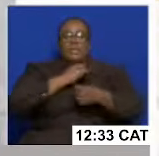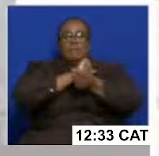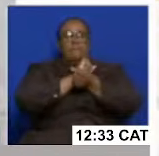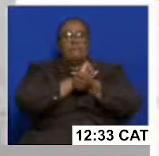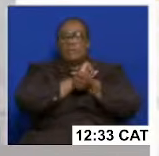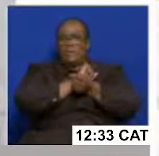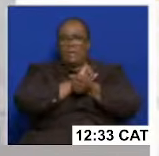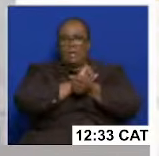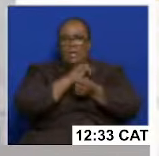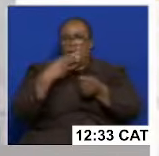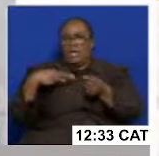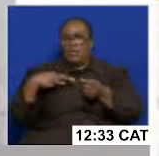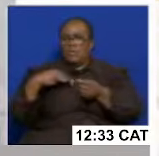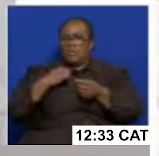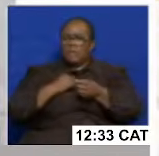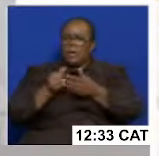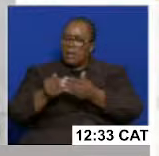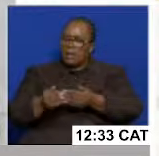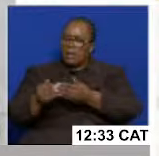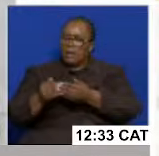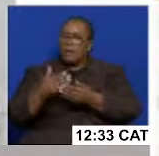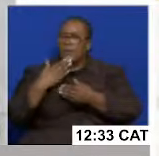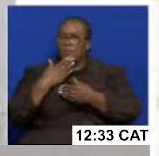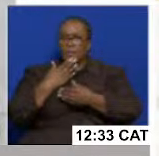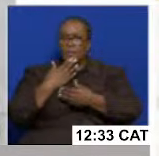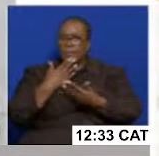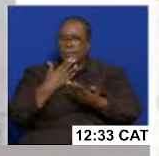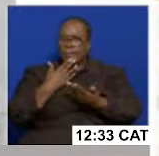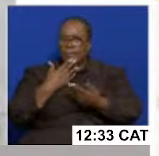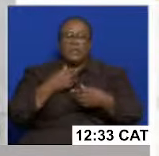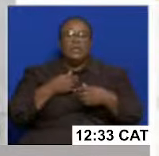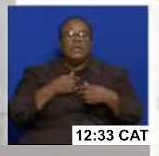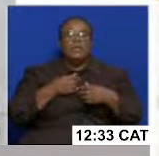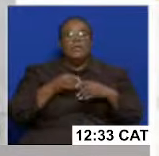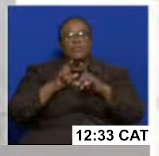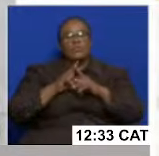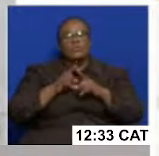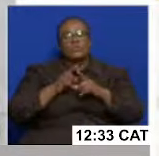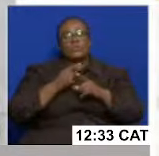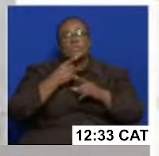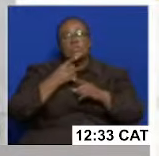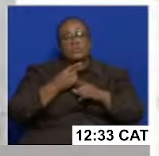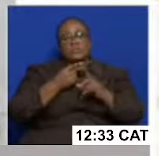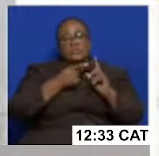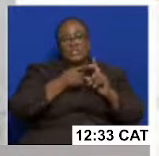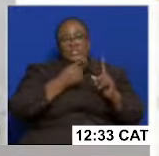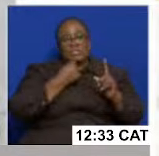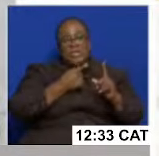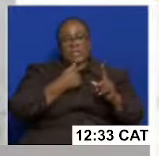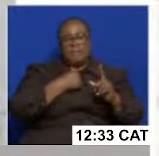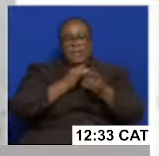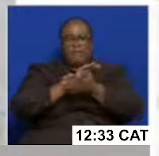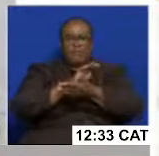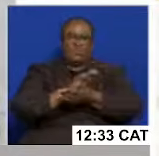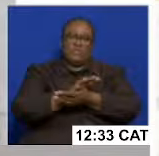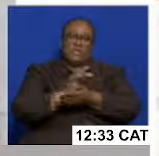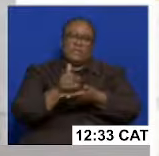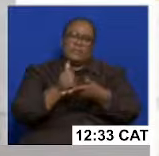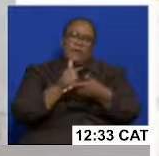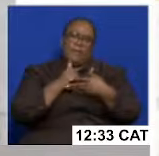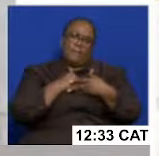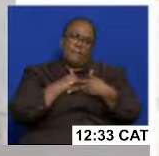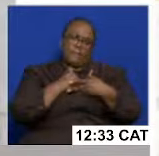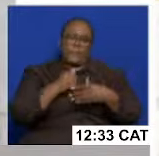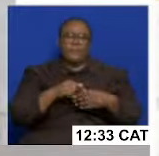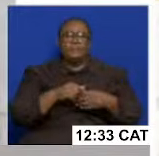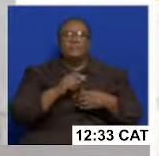daughter? She then says, so I will appreciate all the help. She continues on to say, Ken's